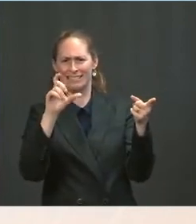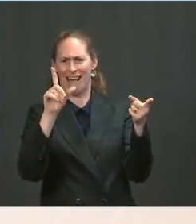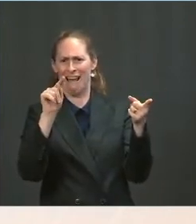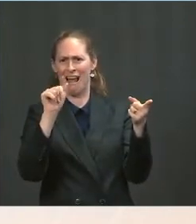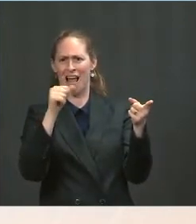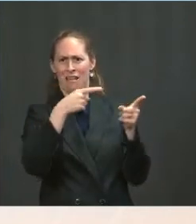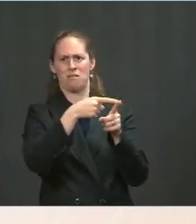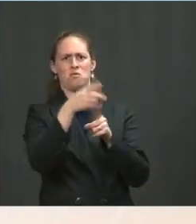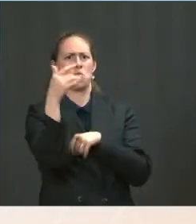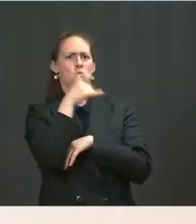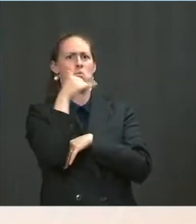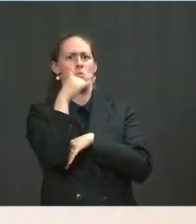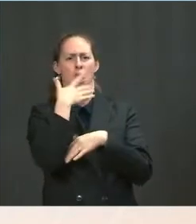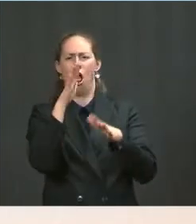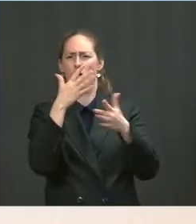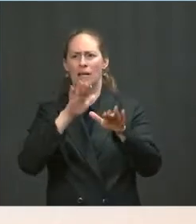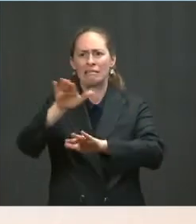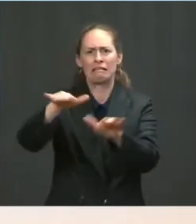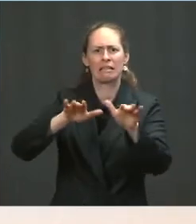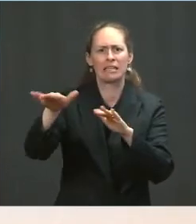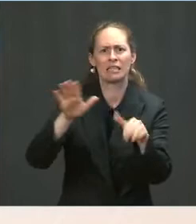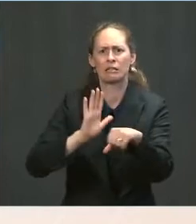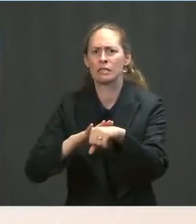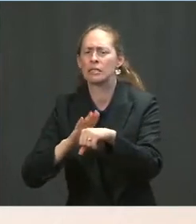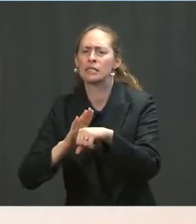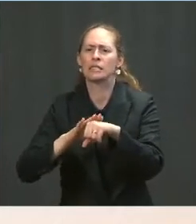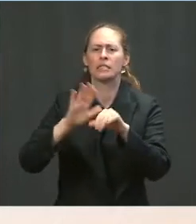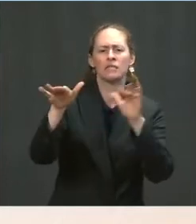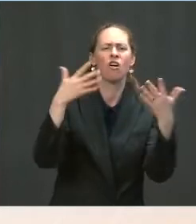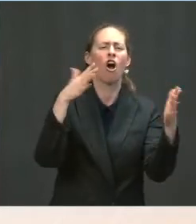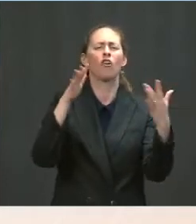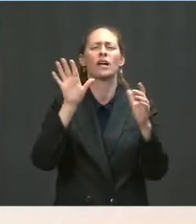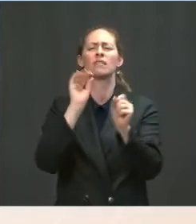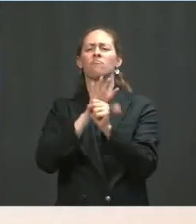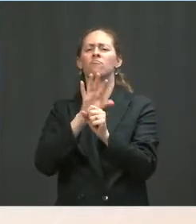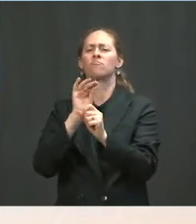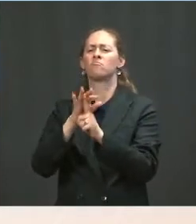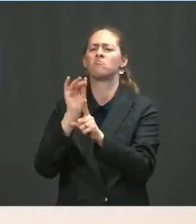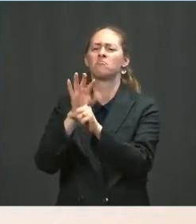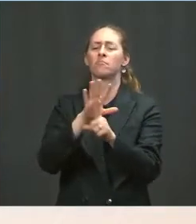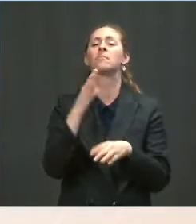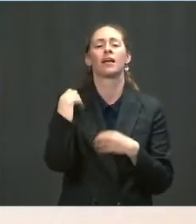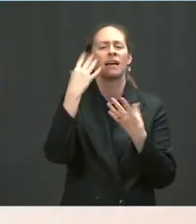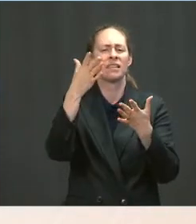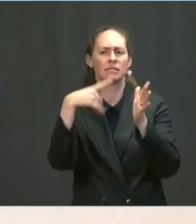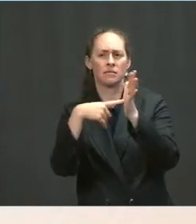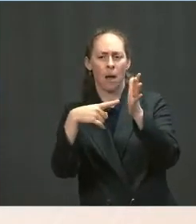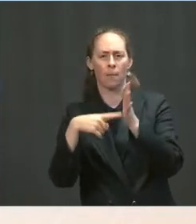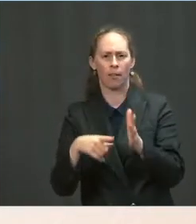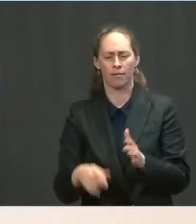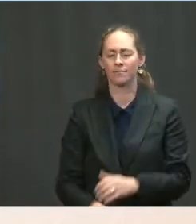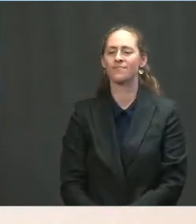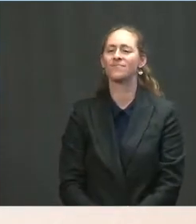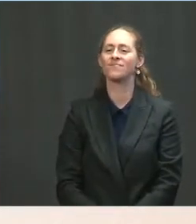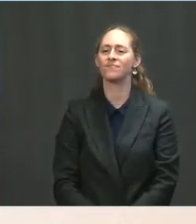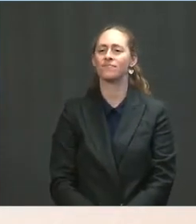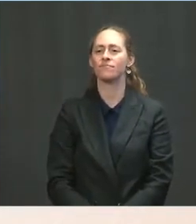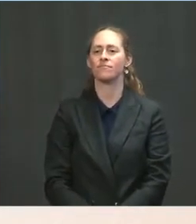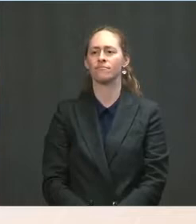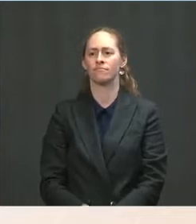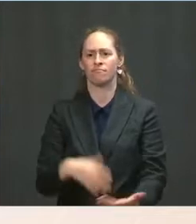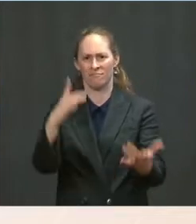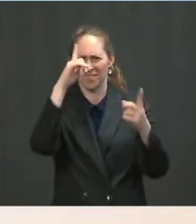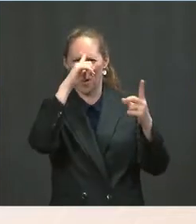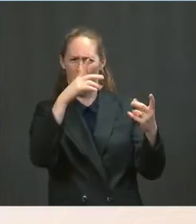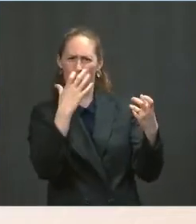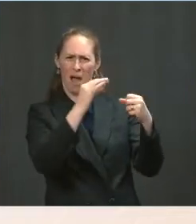so I just want to run through a couple of examples, because this is such an important moment that we're in fighting this pandemic. So in May,